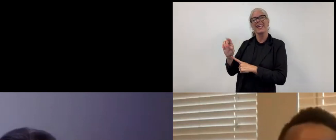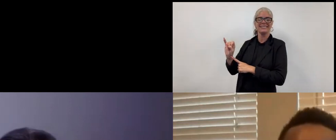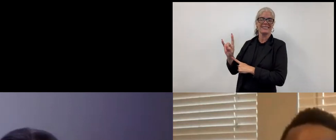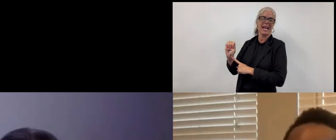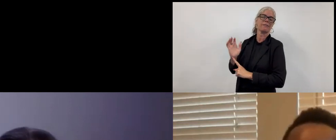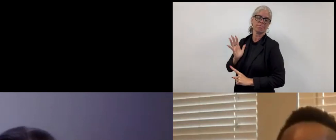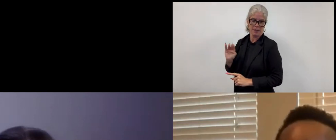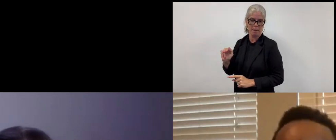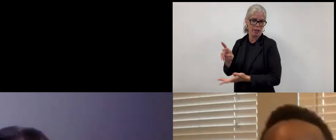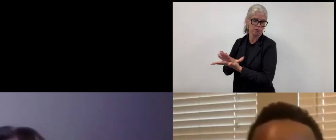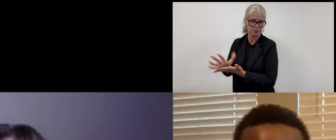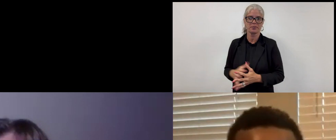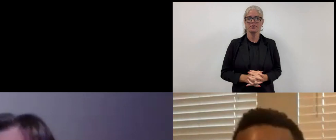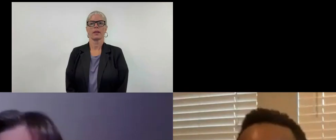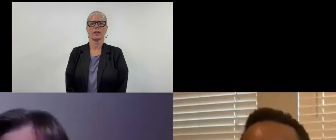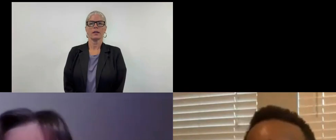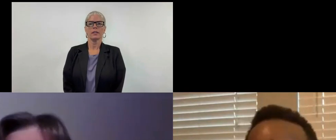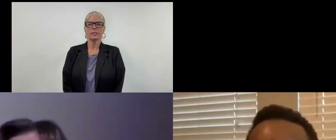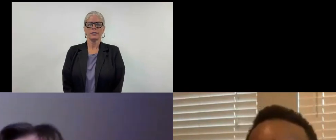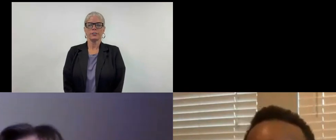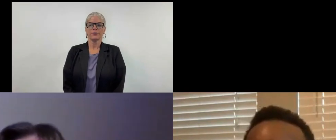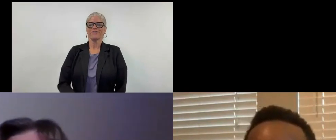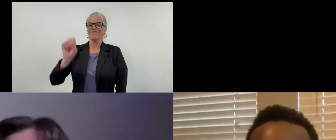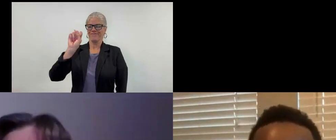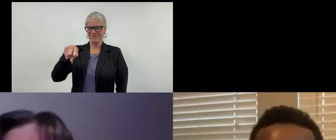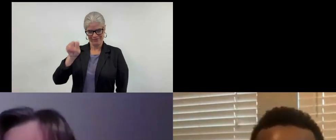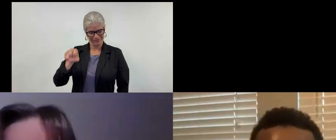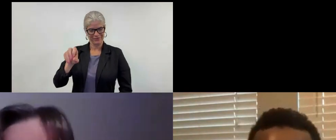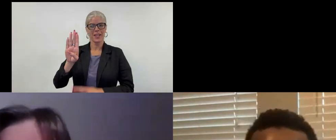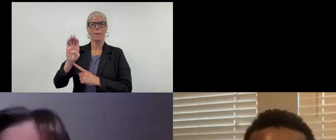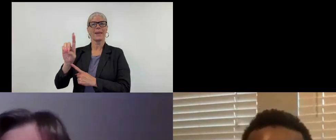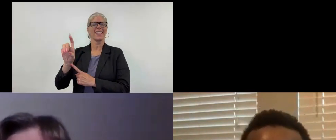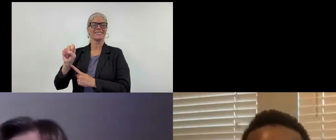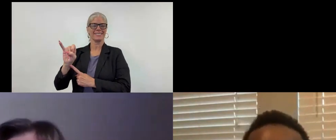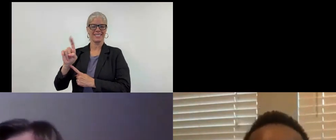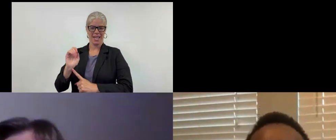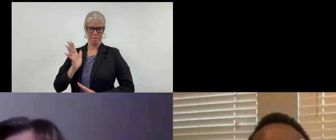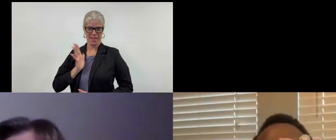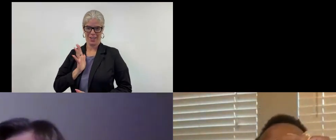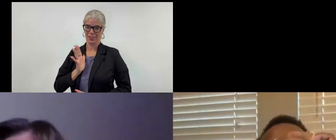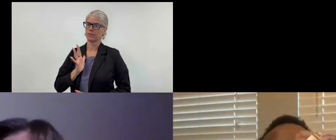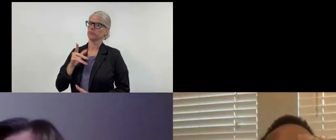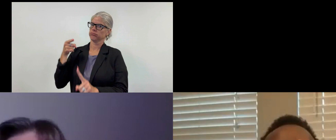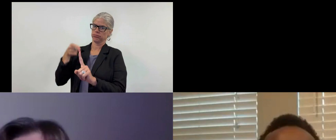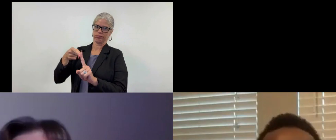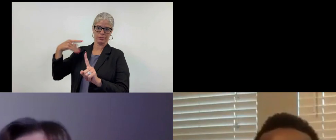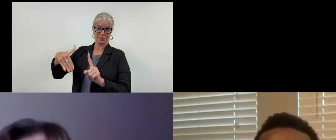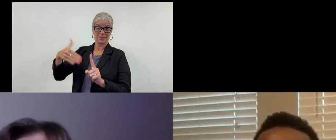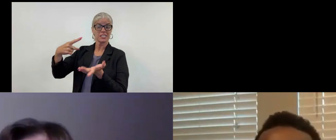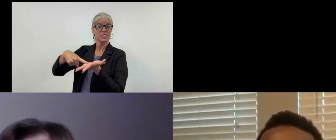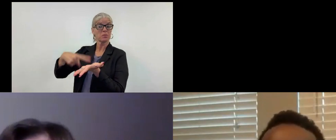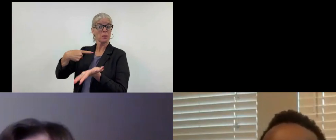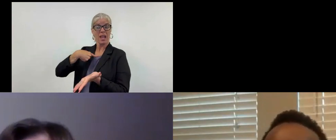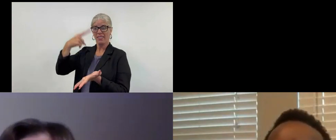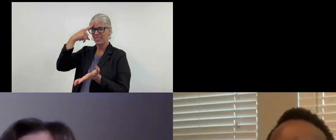patience and bedside manner. Yeah, bedside manner especially. And sometimes I think just asking, how